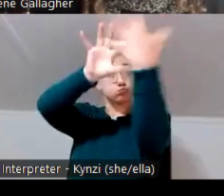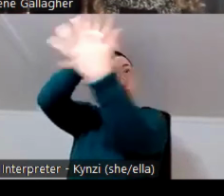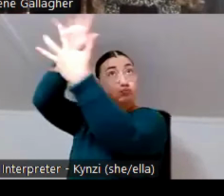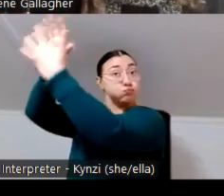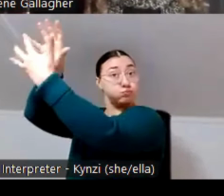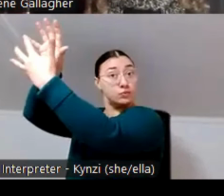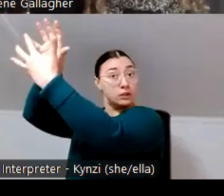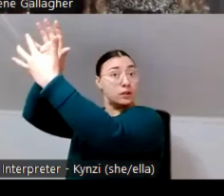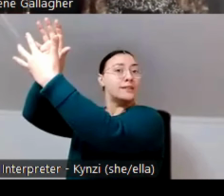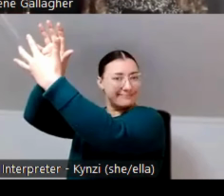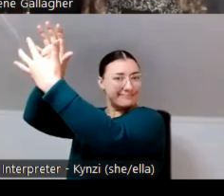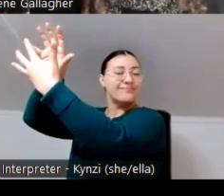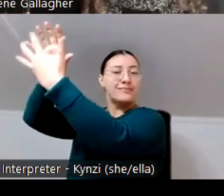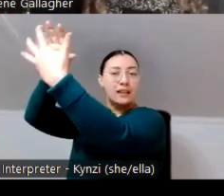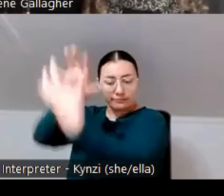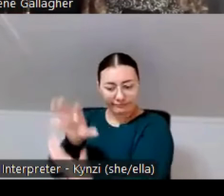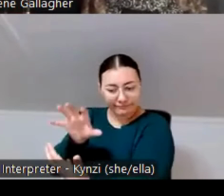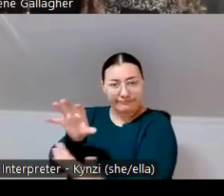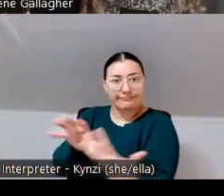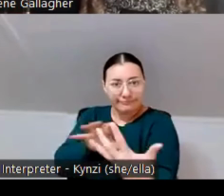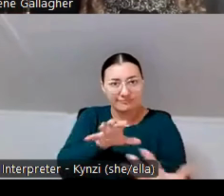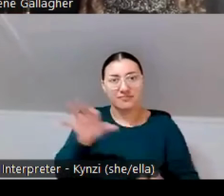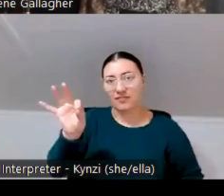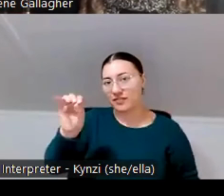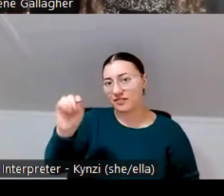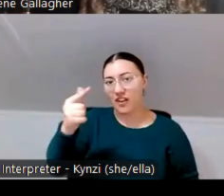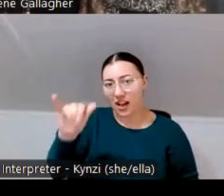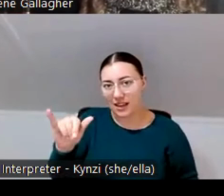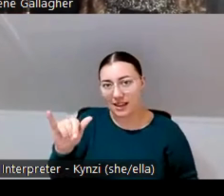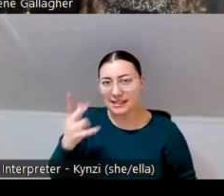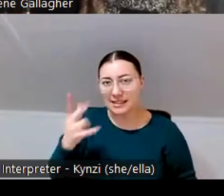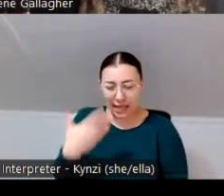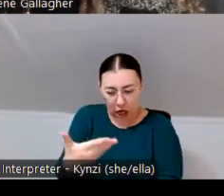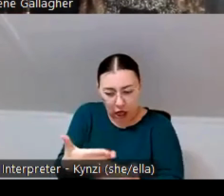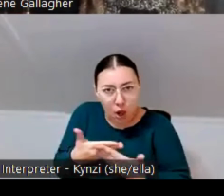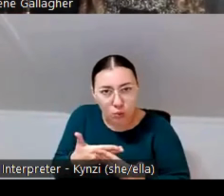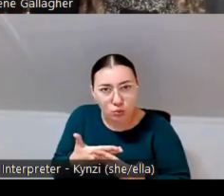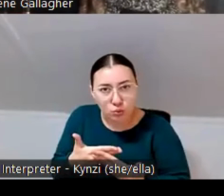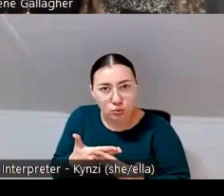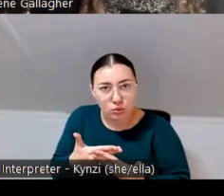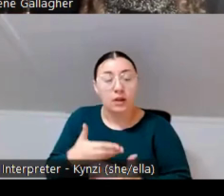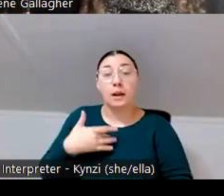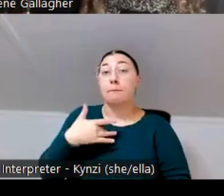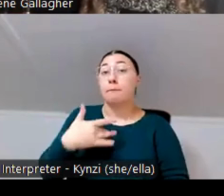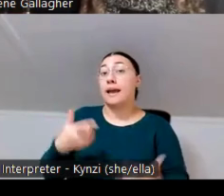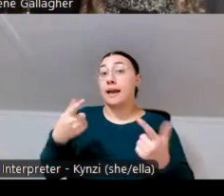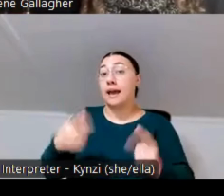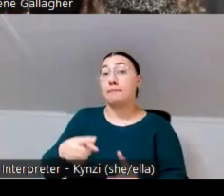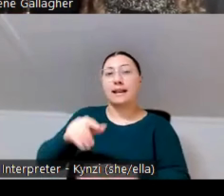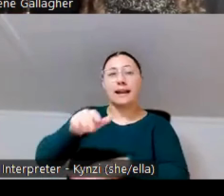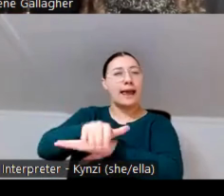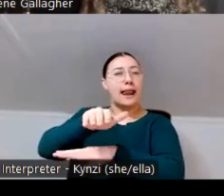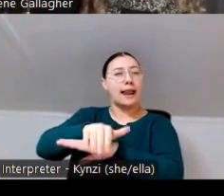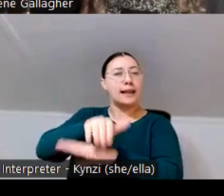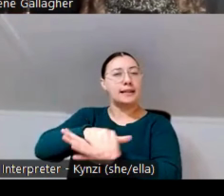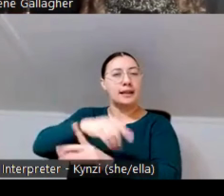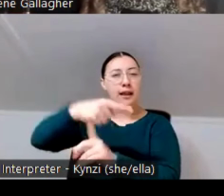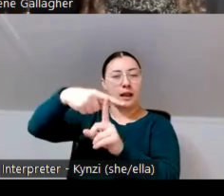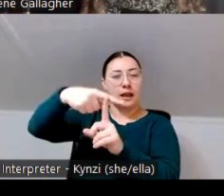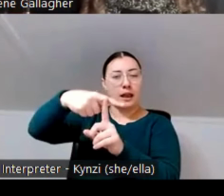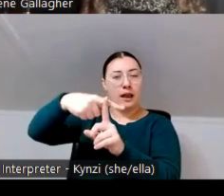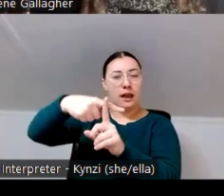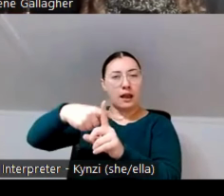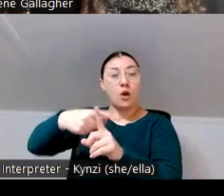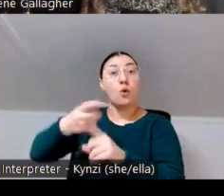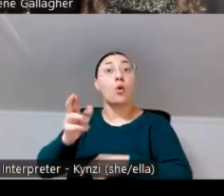We often see fog when the temperature drops overnight. So it starts out warm and then it's cold in the morning,